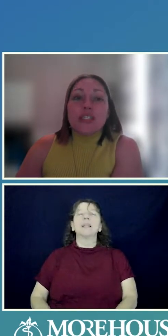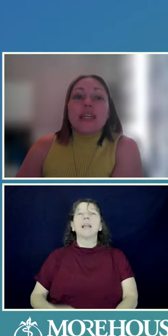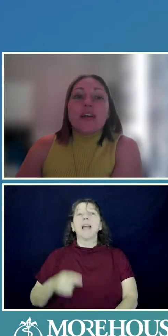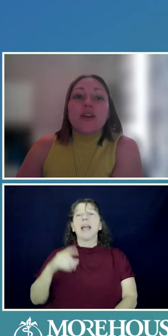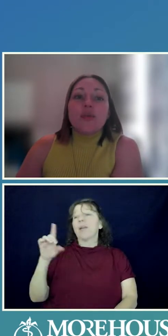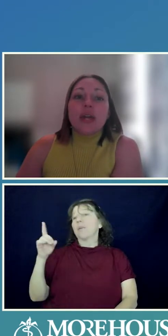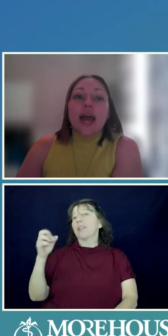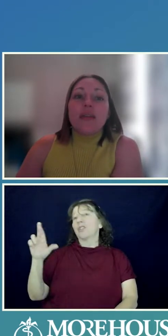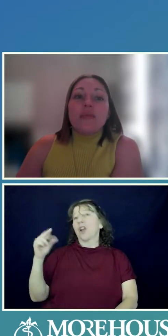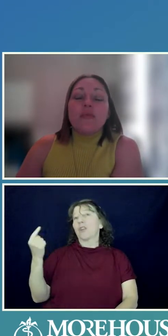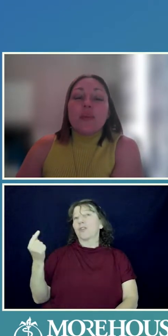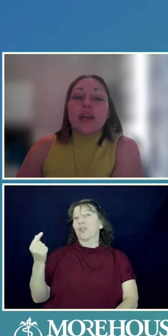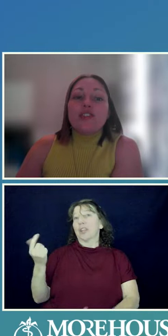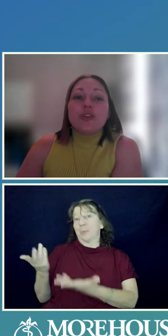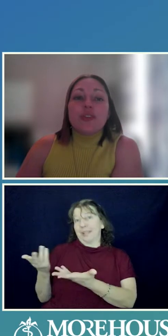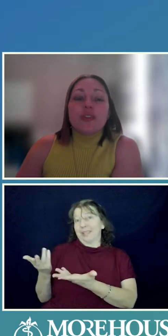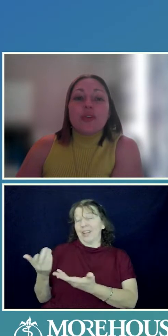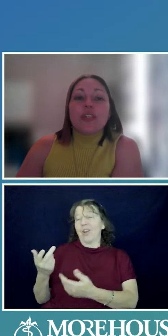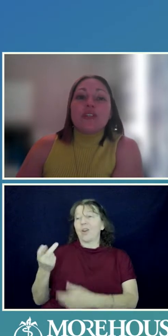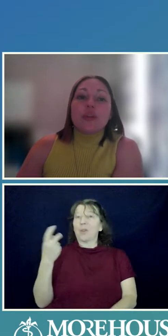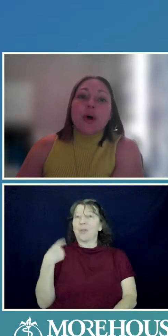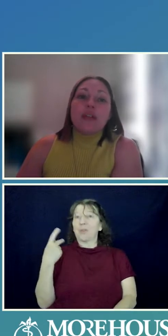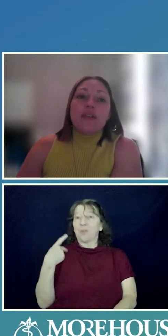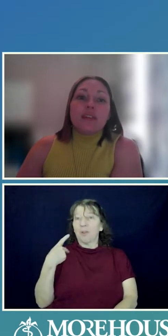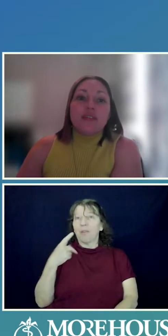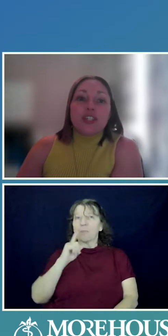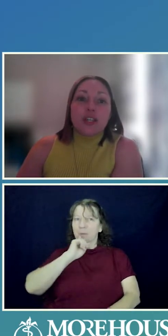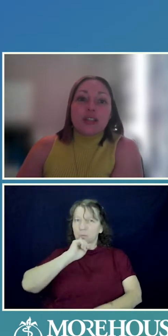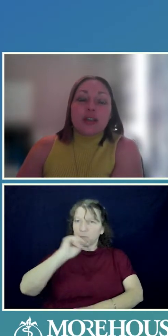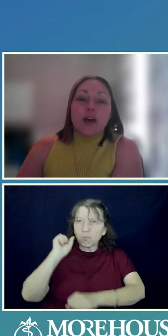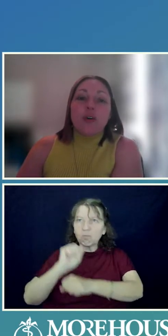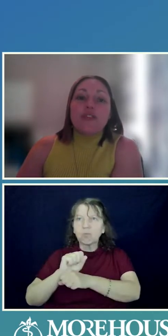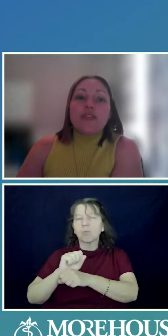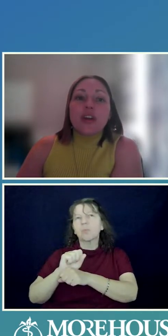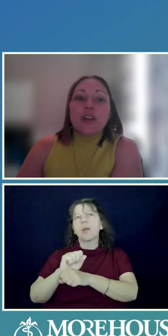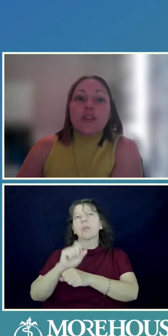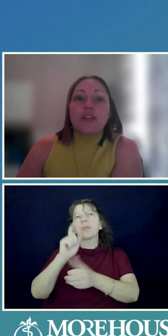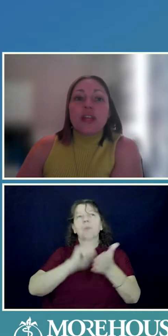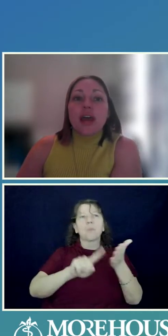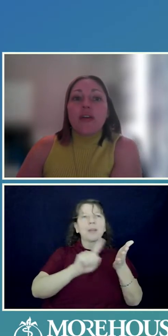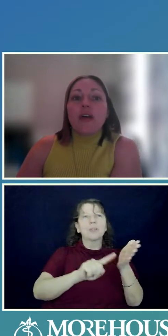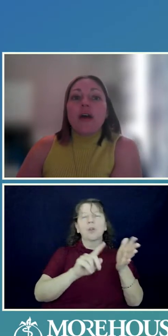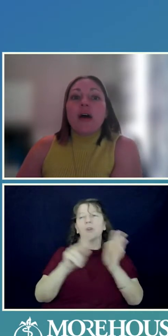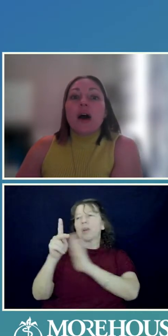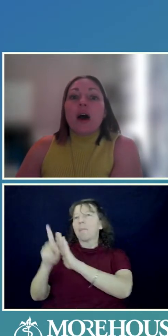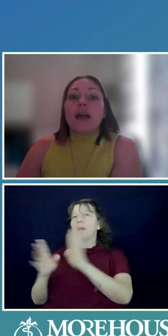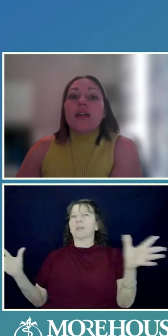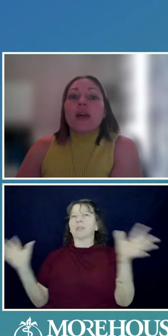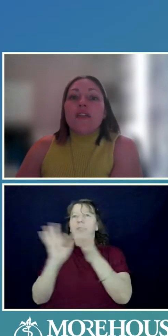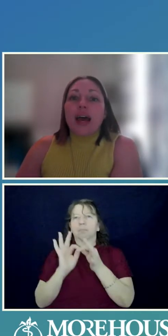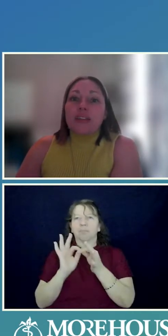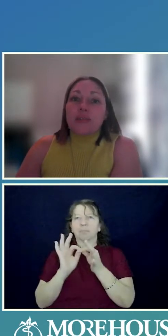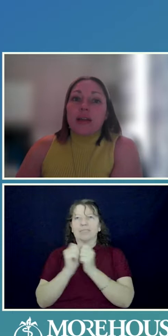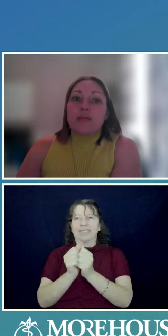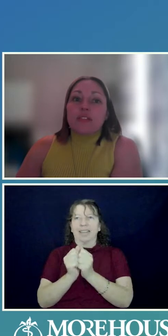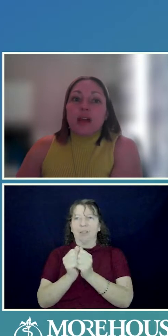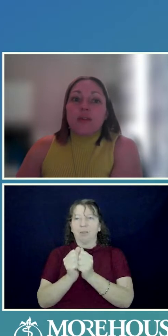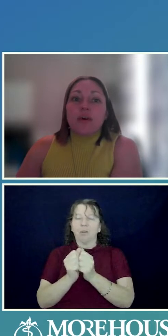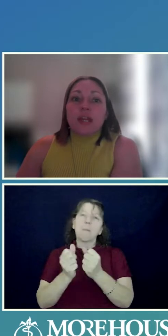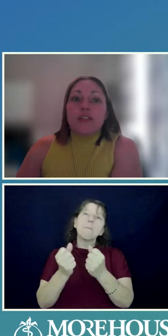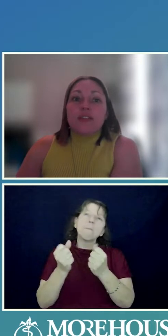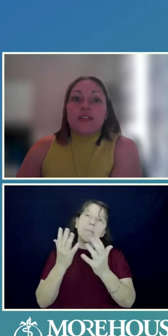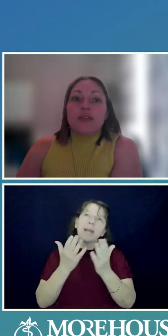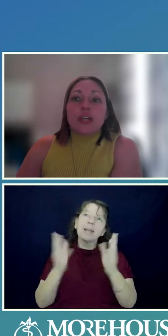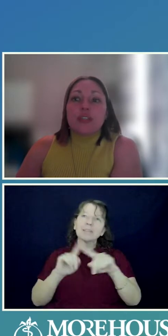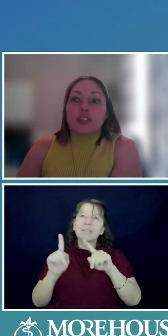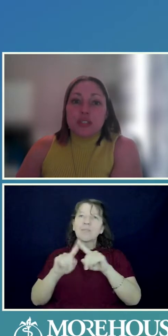G was here, we made sure that the research and policy divisions worked very closely together in a lot of aspects, which I will